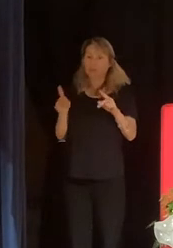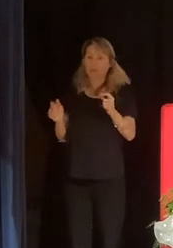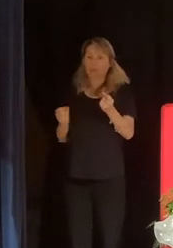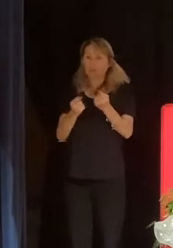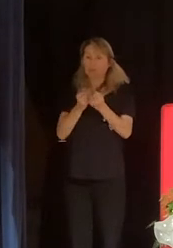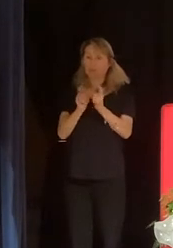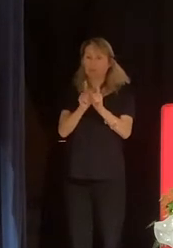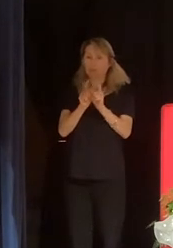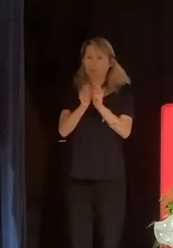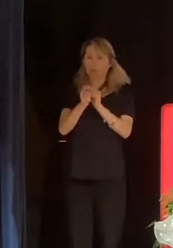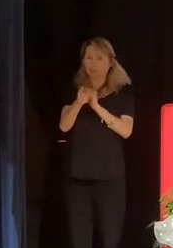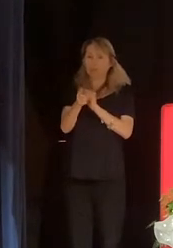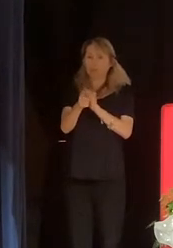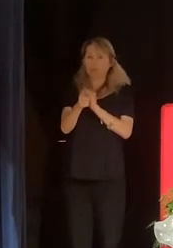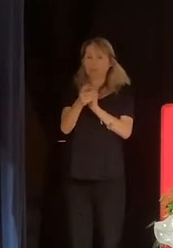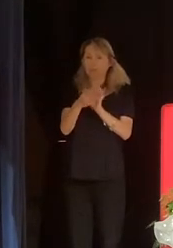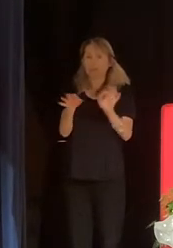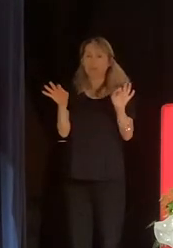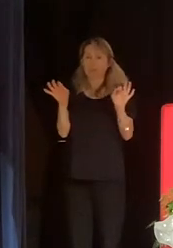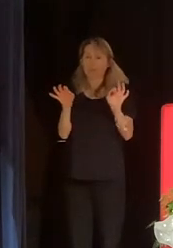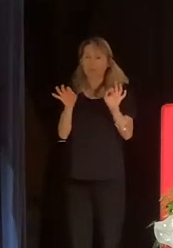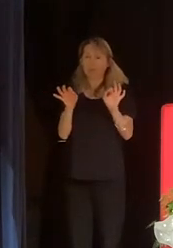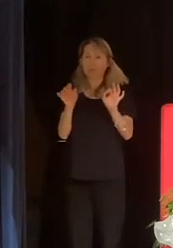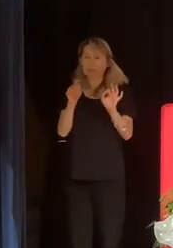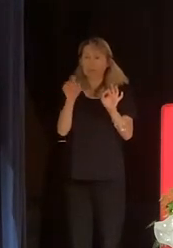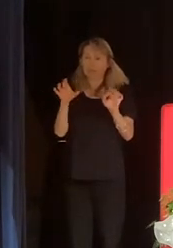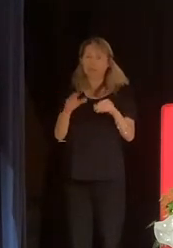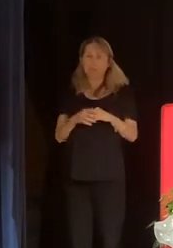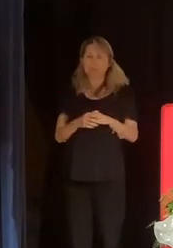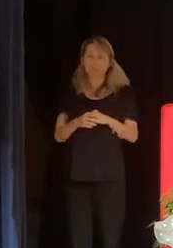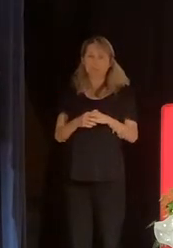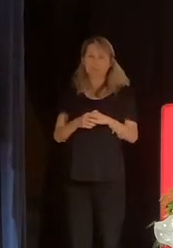you to travel free of charge.